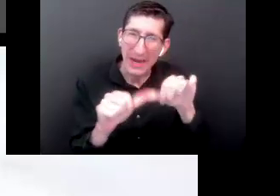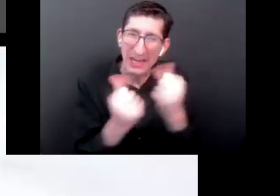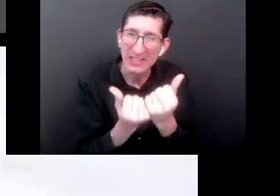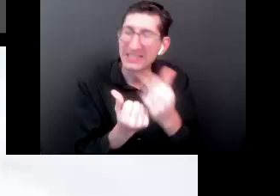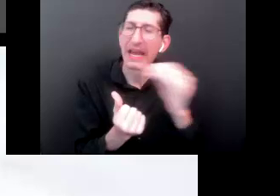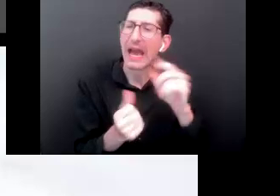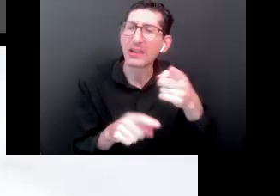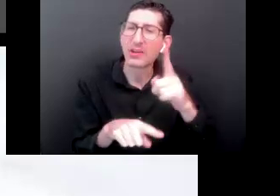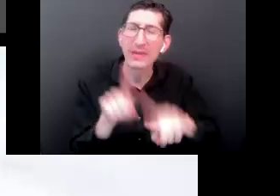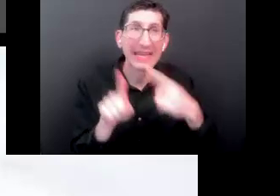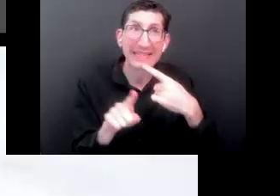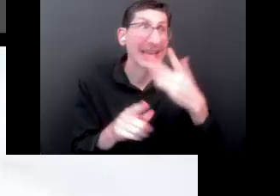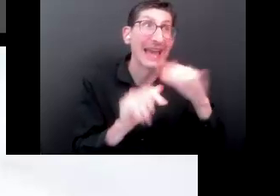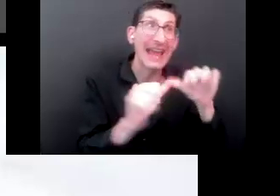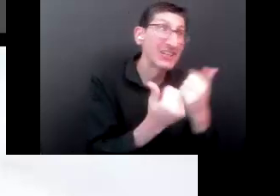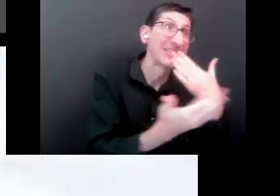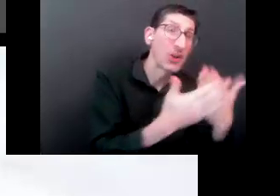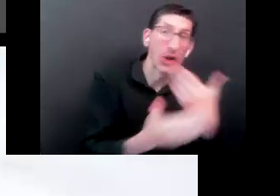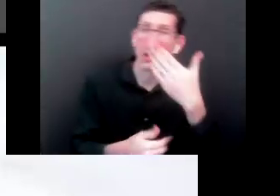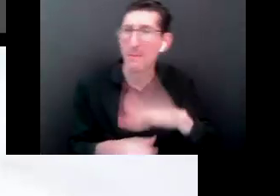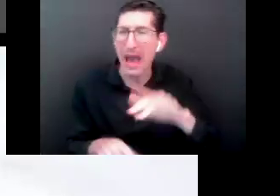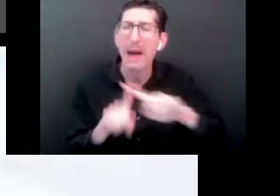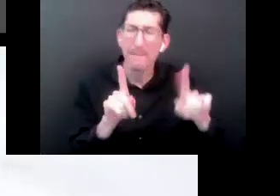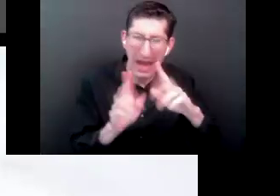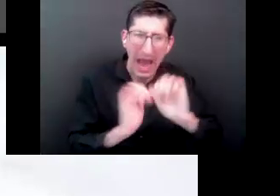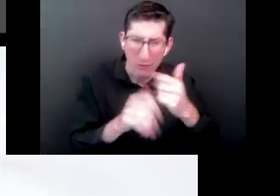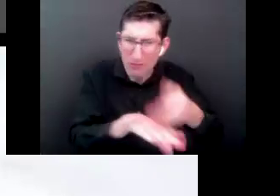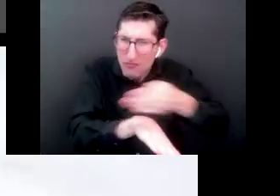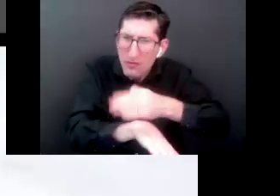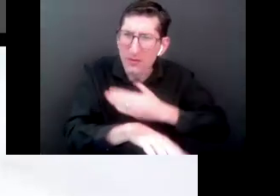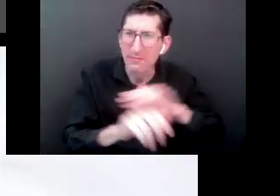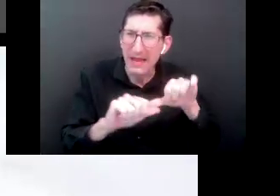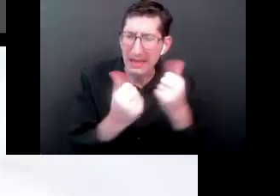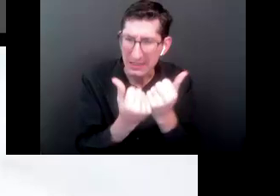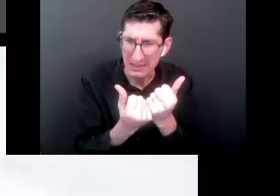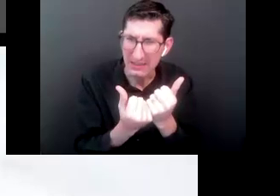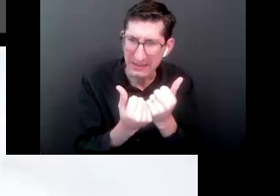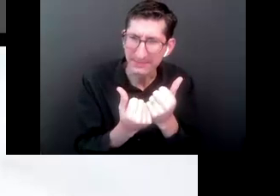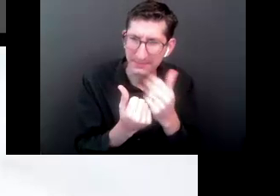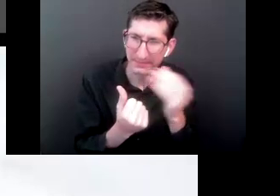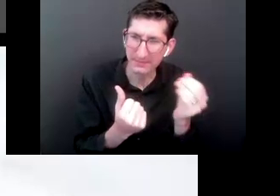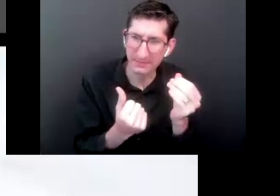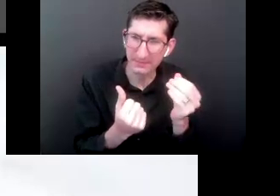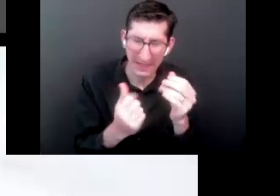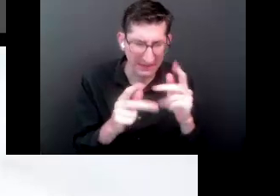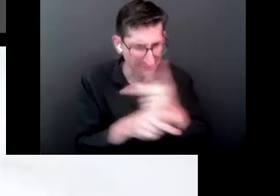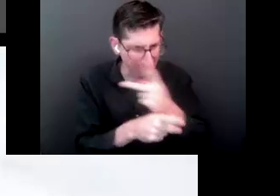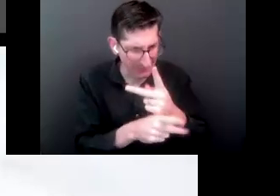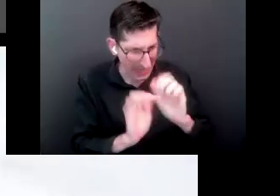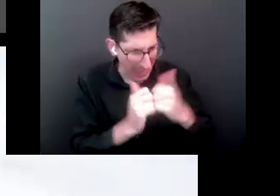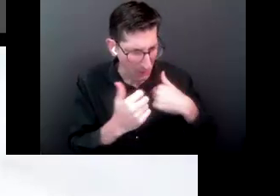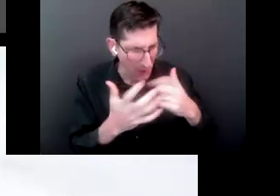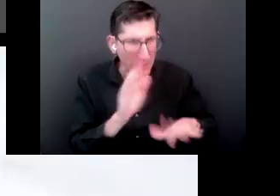say we're good or bad. It's to focus on areas of improvement and to identify where you need to find